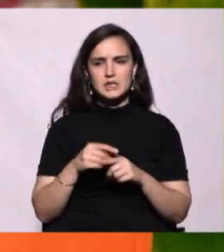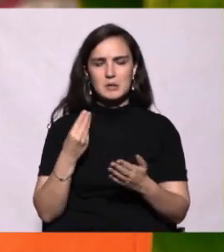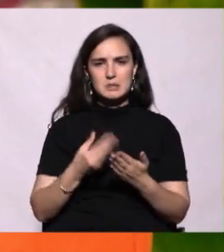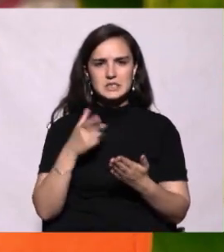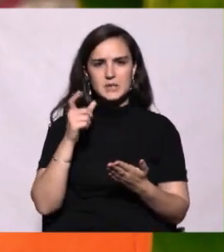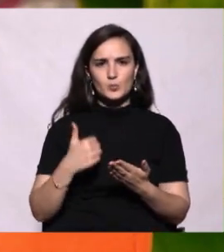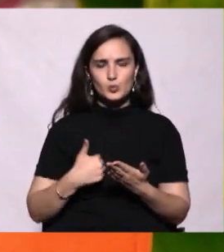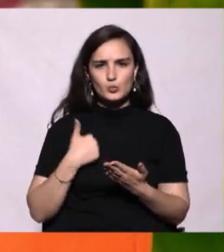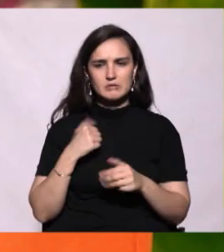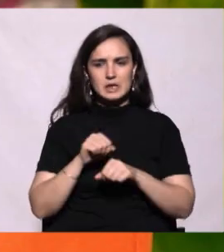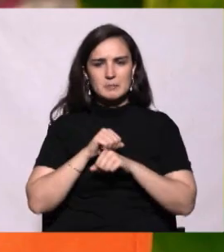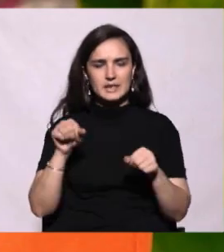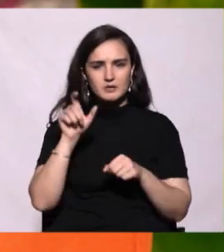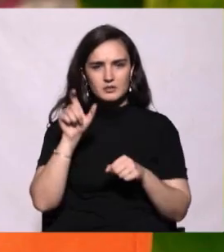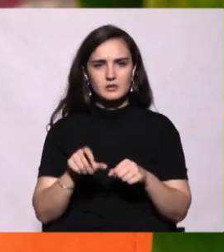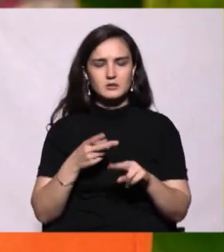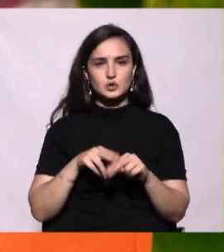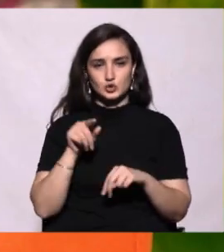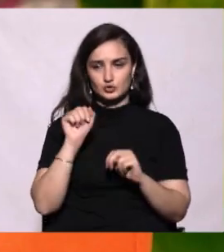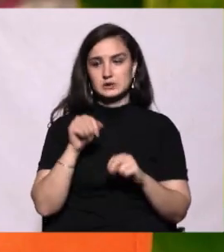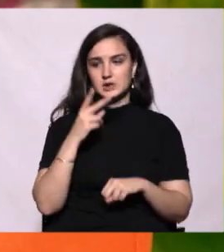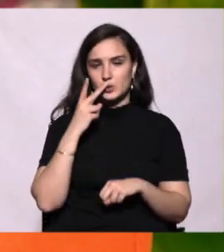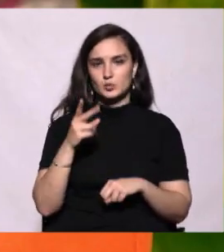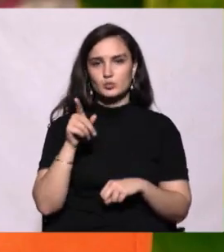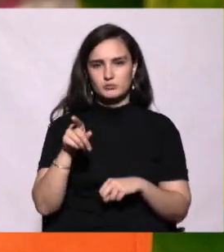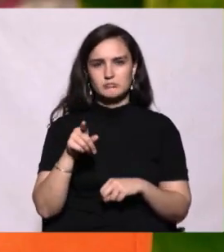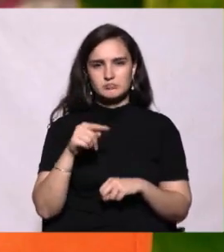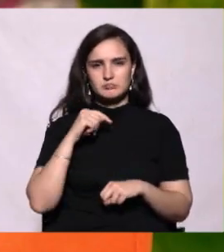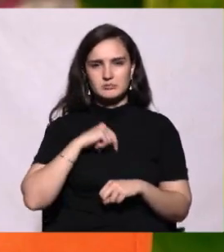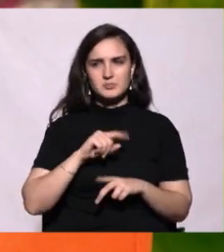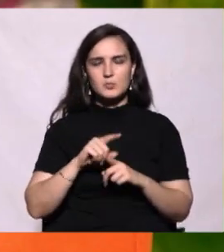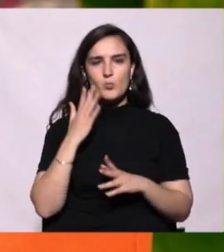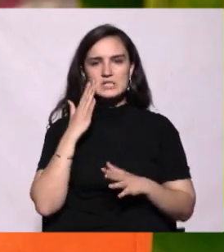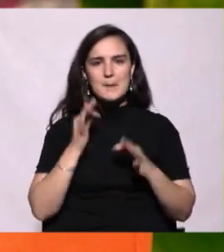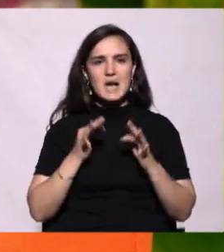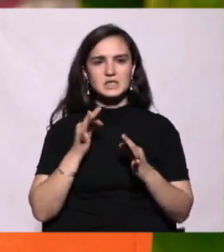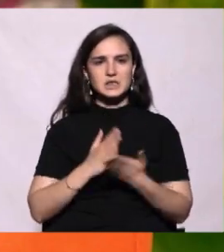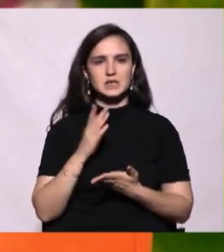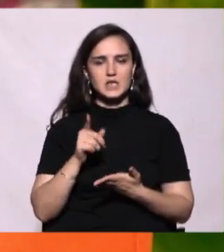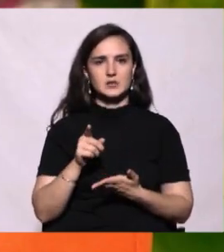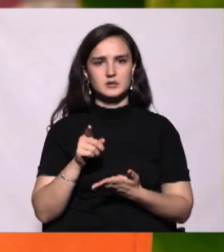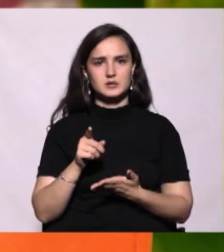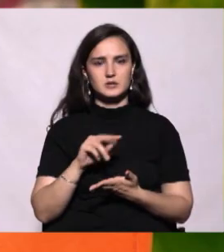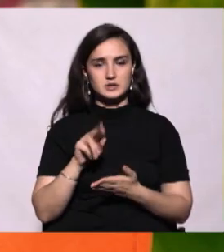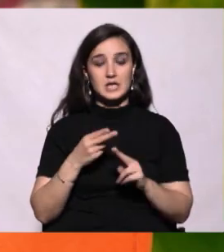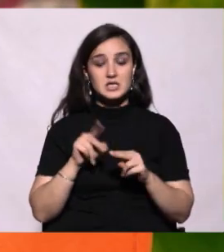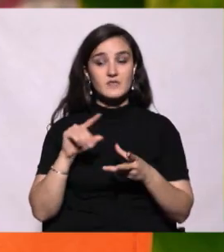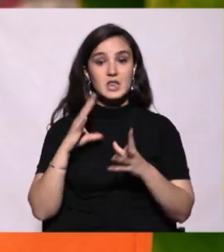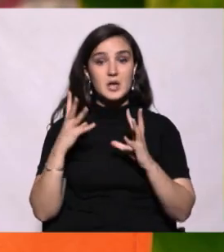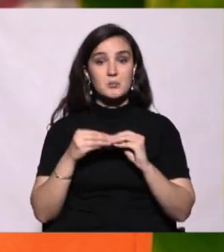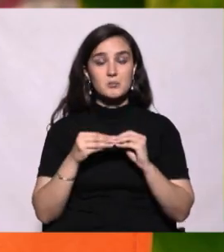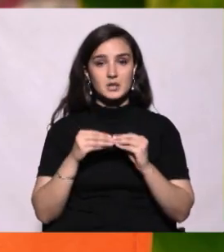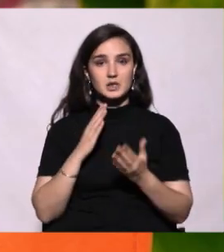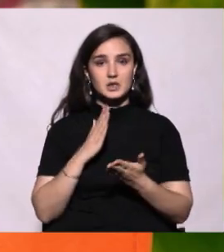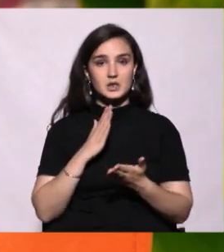man, brave. So here you can see courage, justice, benevolence, and these qualities